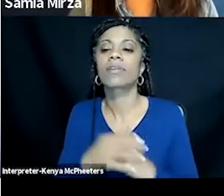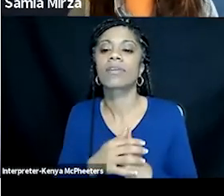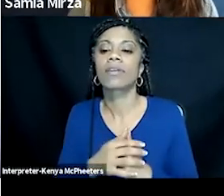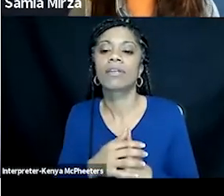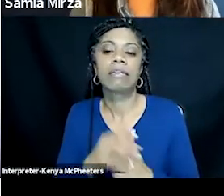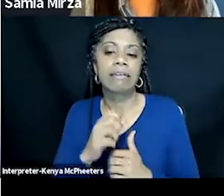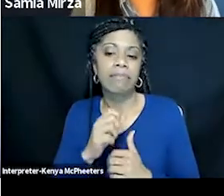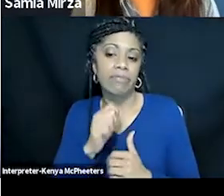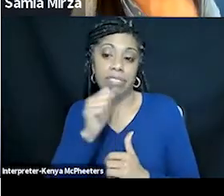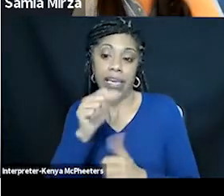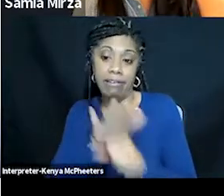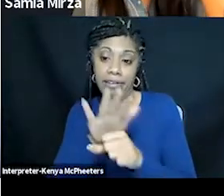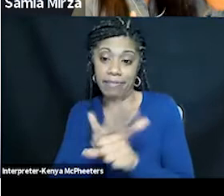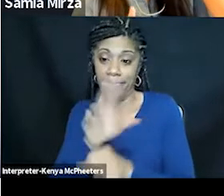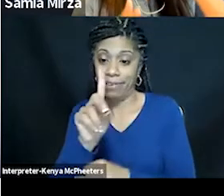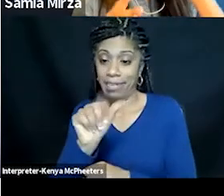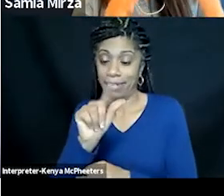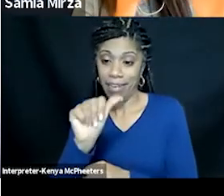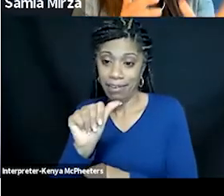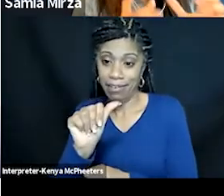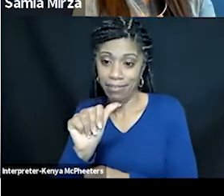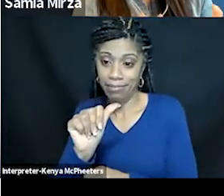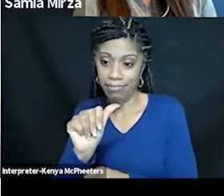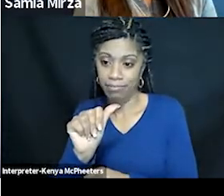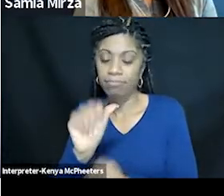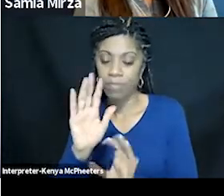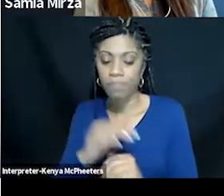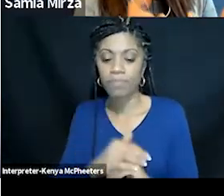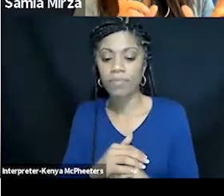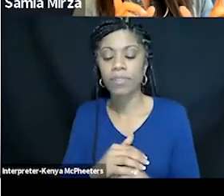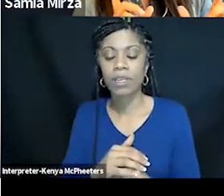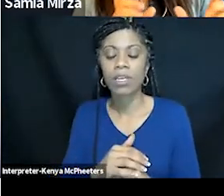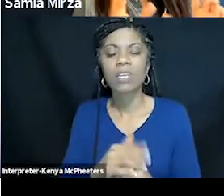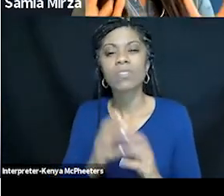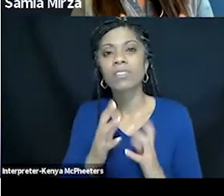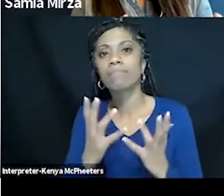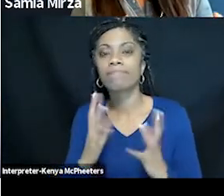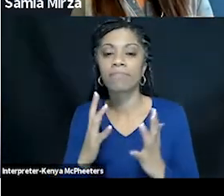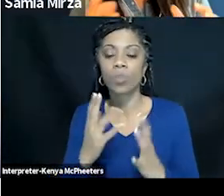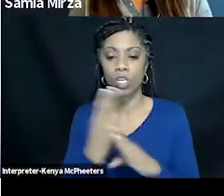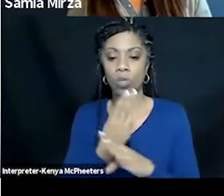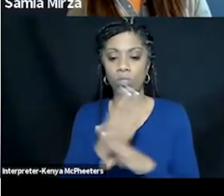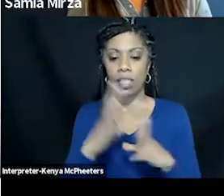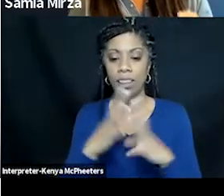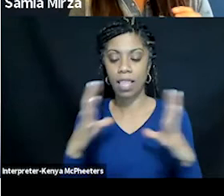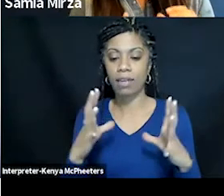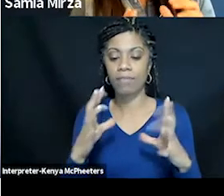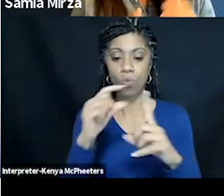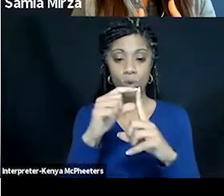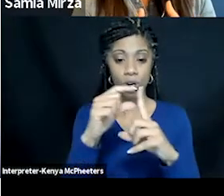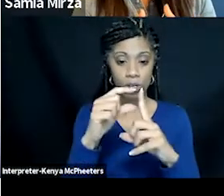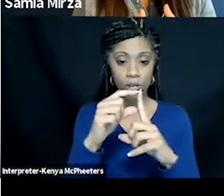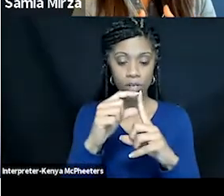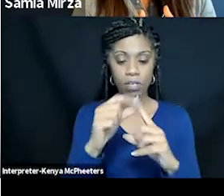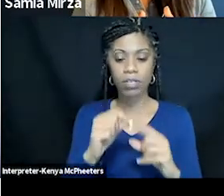a serious information gap, meaning there was a lot of message testing and word testing, phrase testing, when